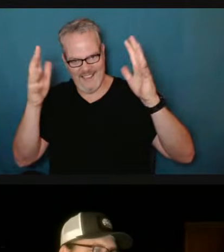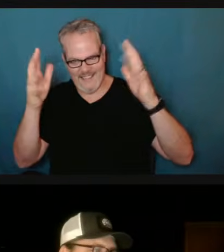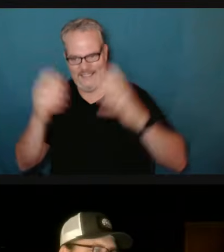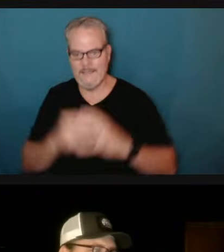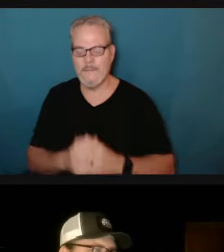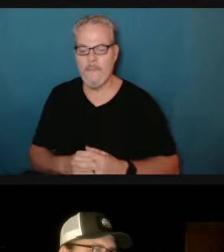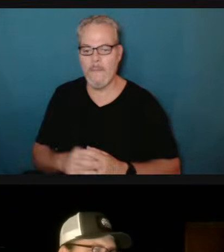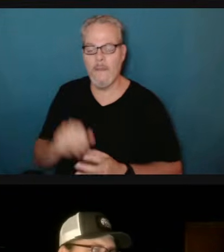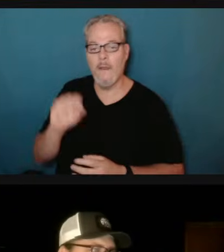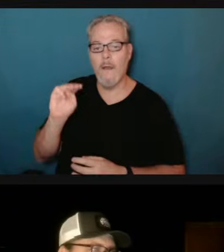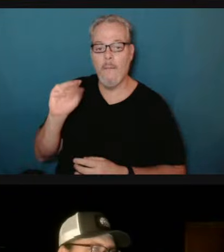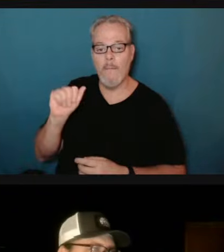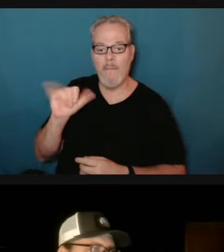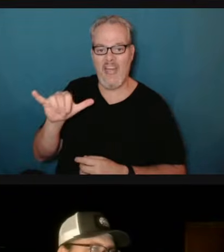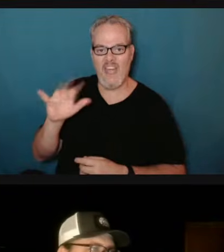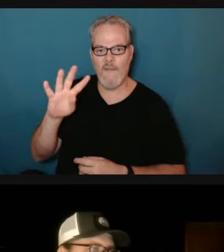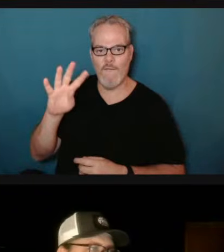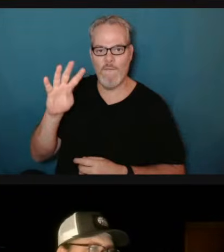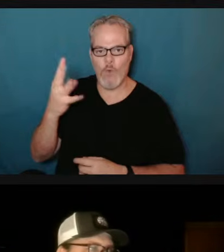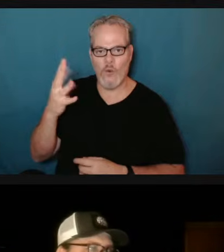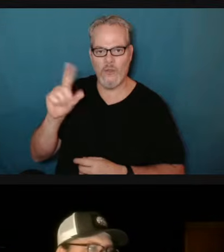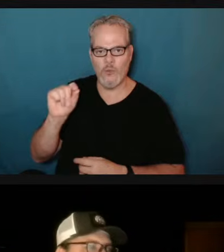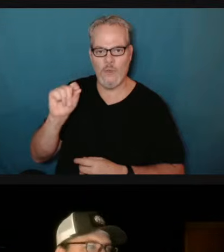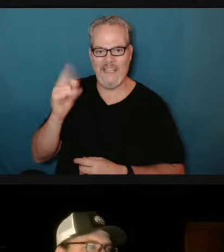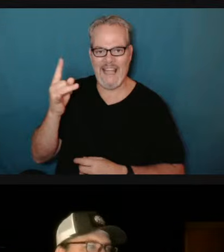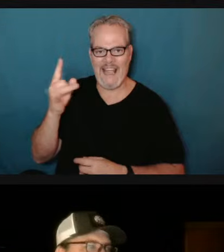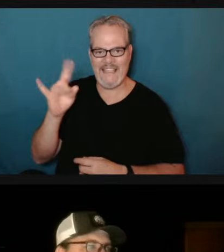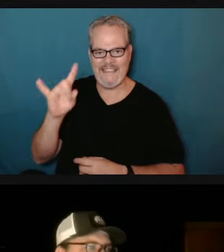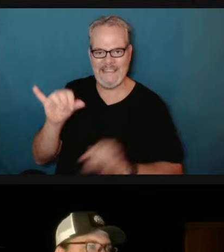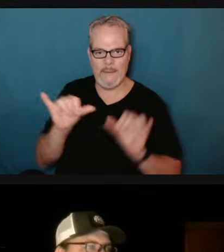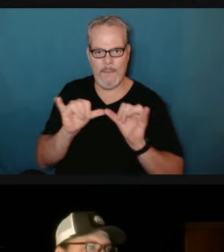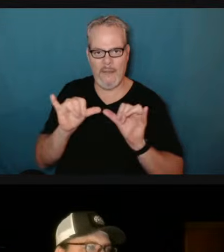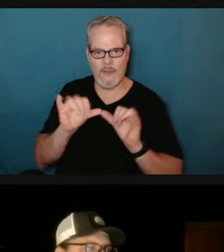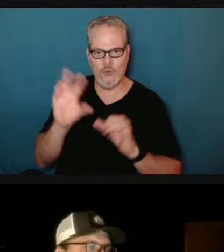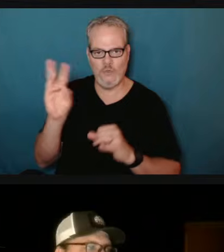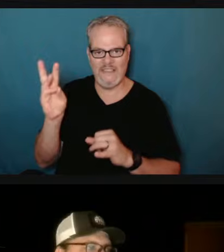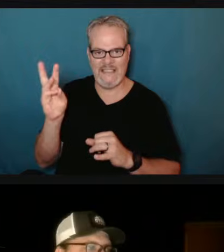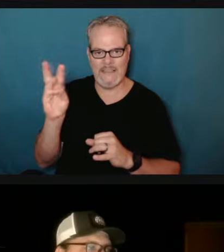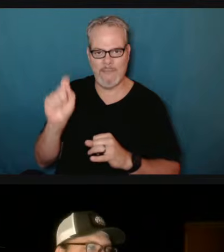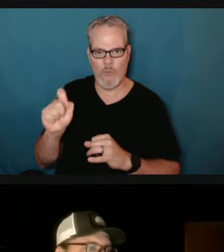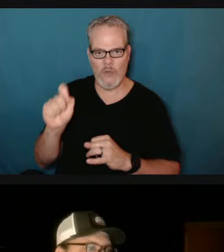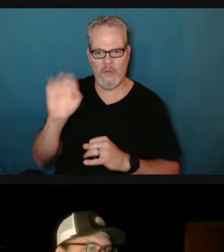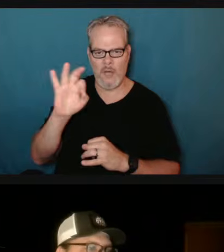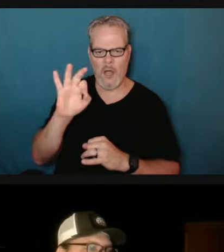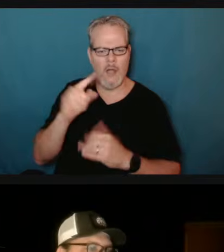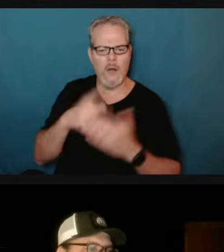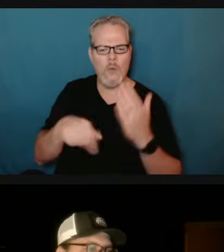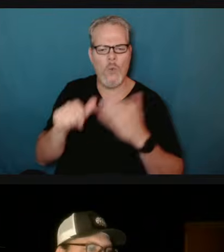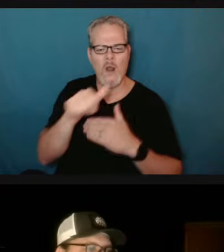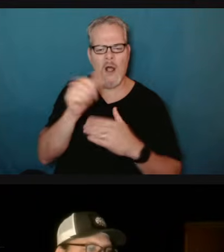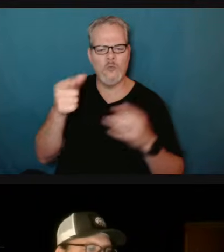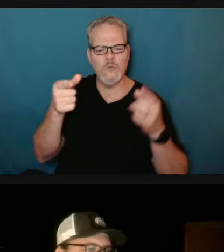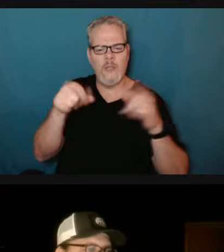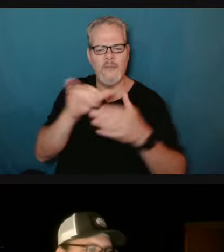May 4th, 2018, magnitude 6.9. What else was happening in May of